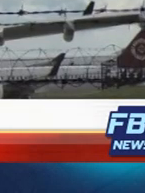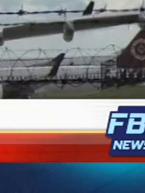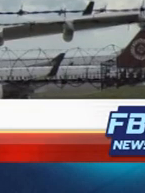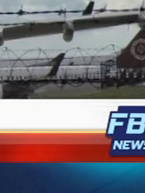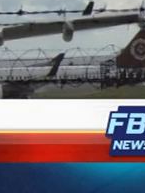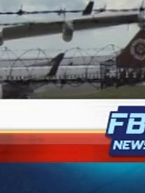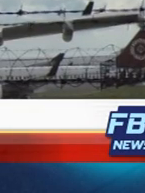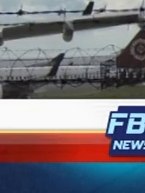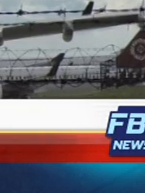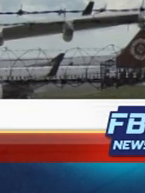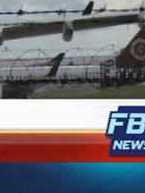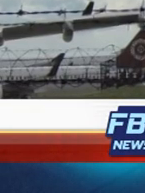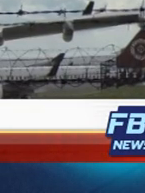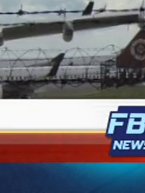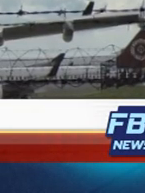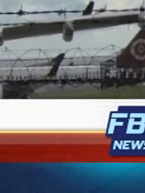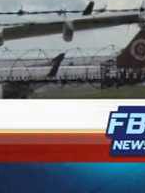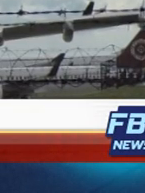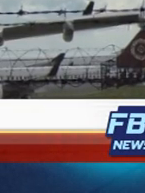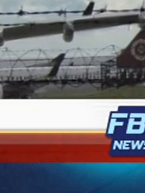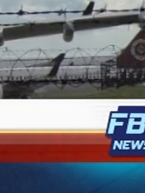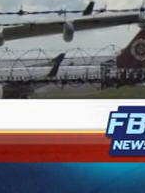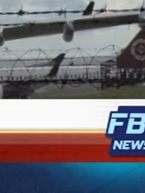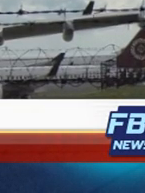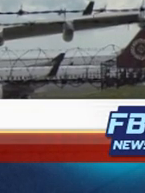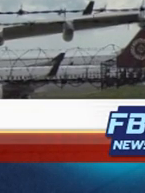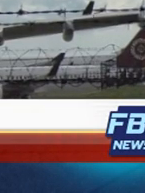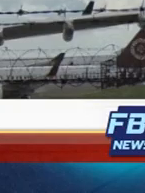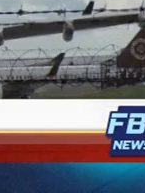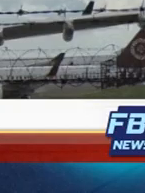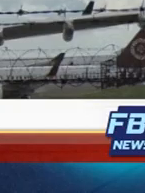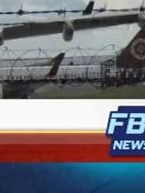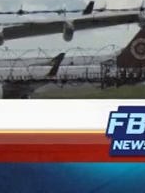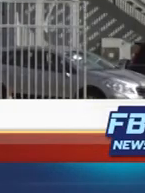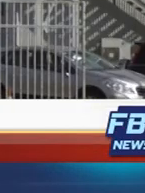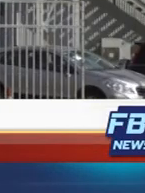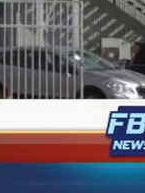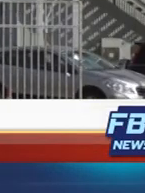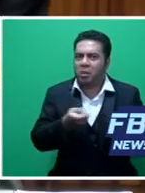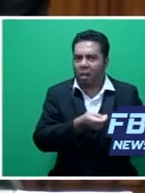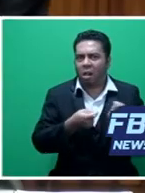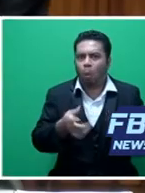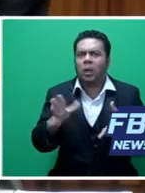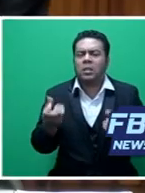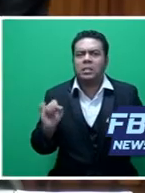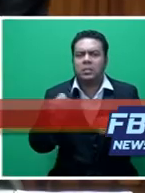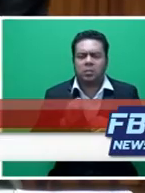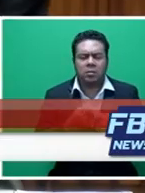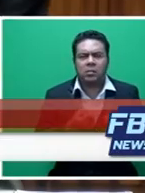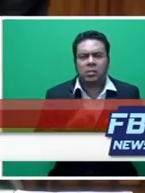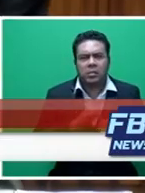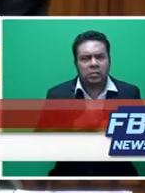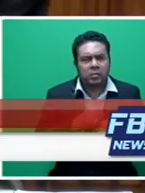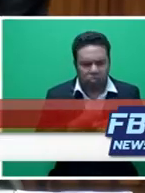Said Qayyum says these flights enable exports and bring essential supplies to Fiji. These freight flights